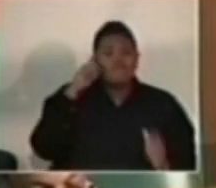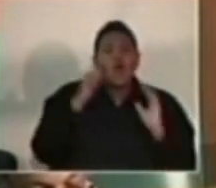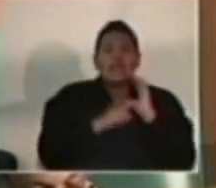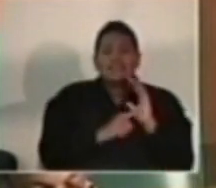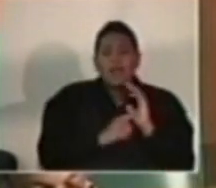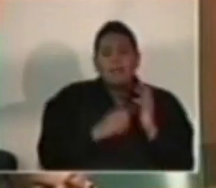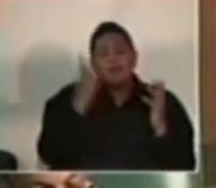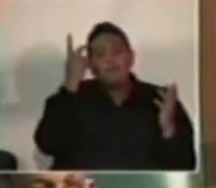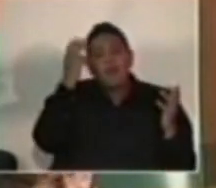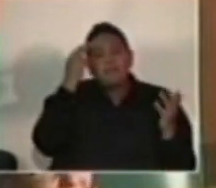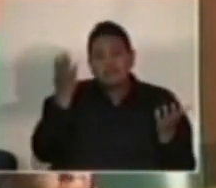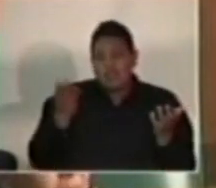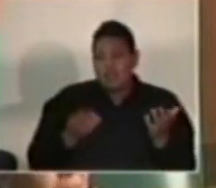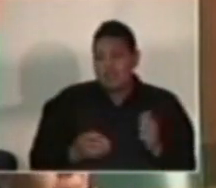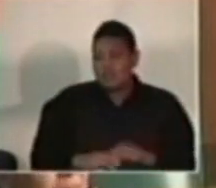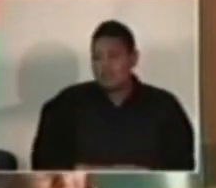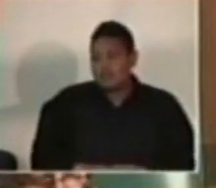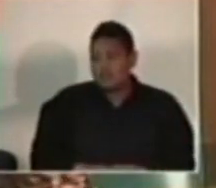example, Prime Minister,